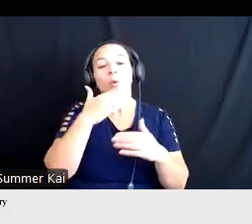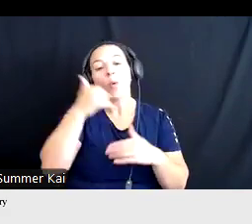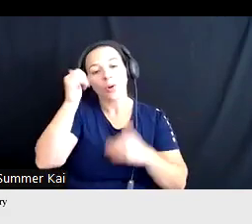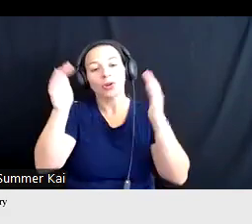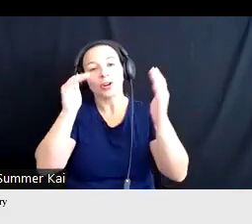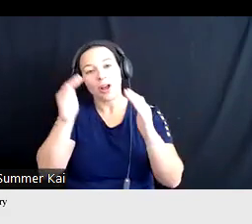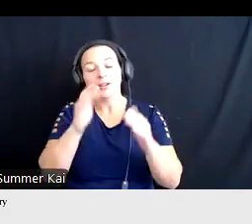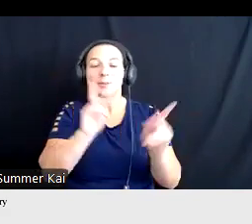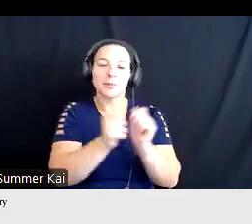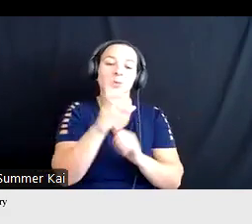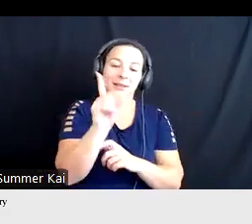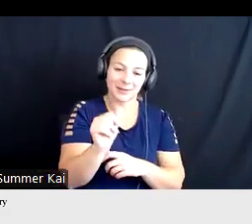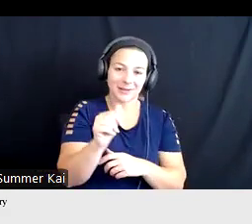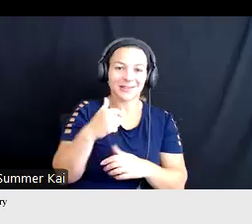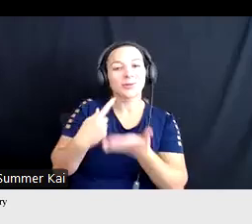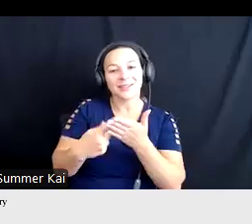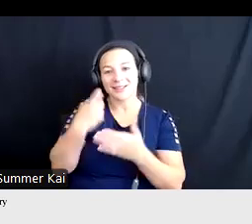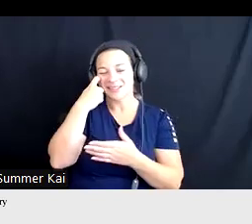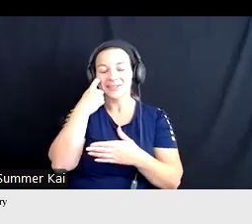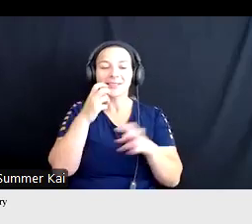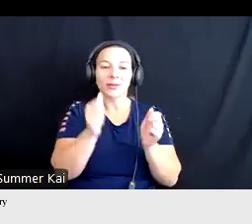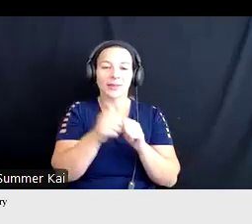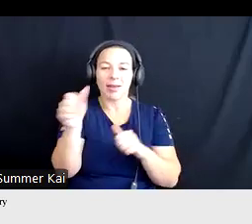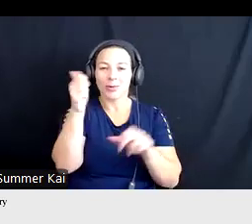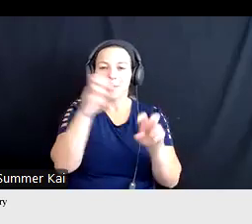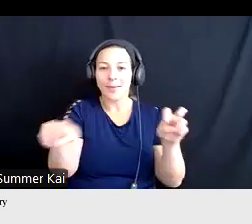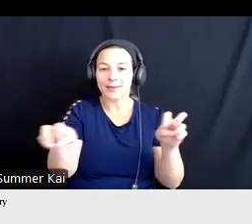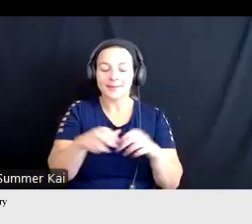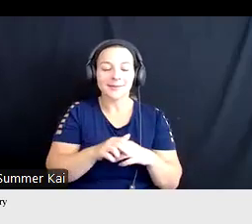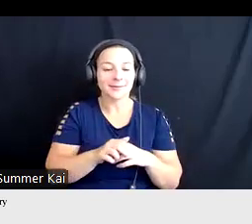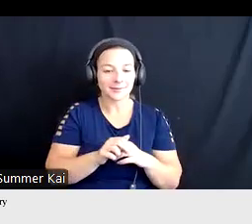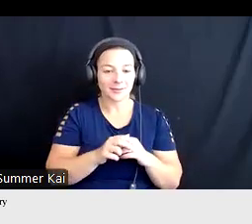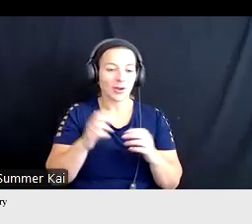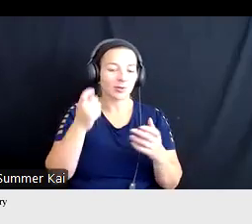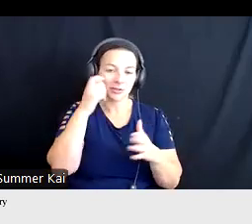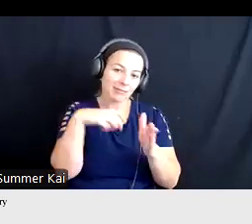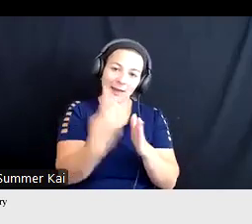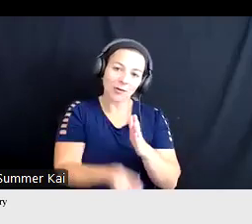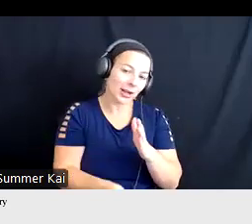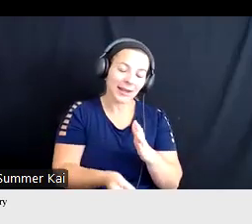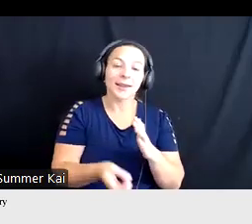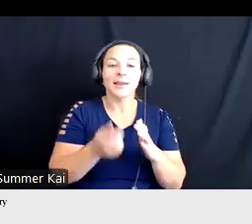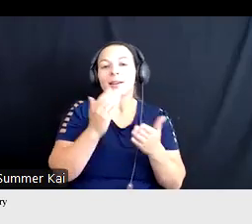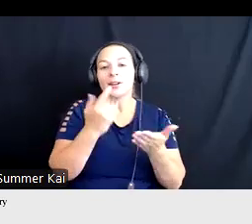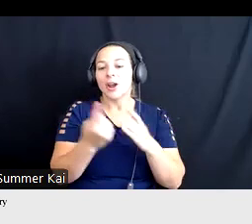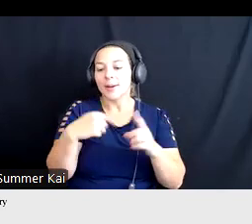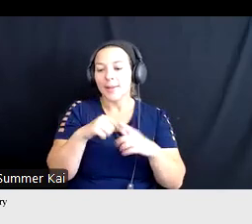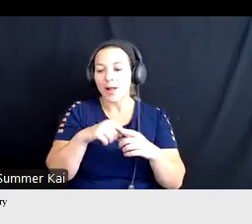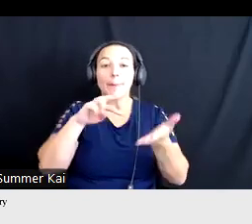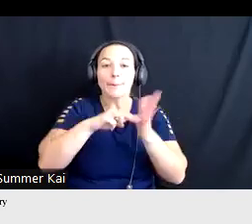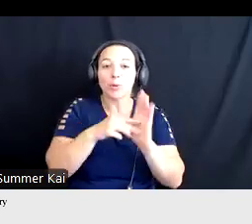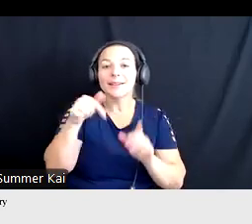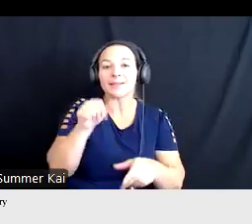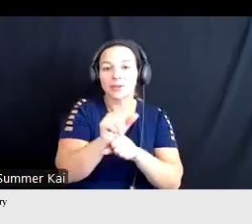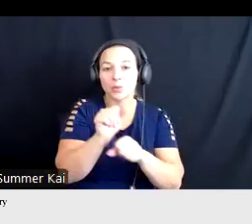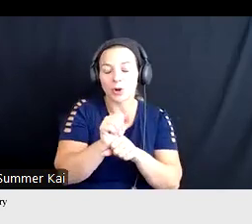discussed earlier by our wonderful panelists. So just diving into it, kind of talking through the purpose of this work we sought out to